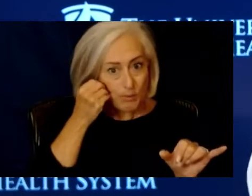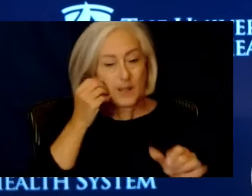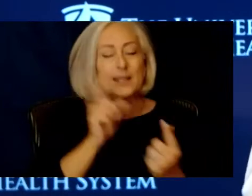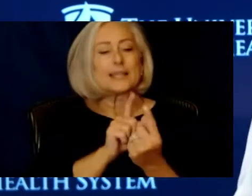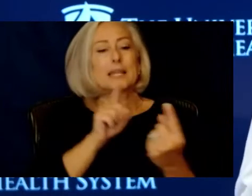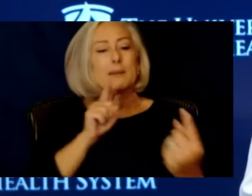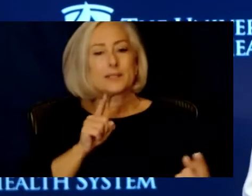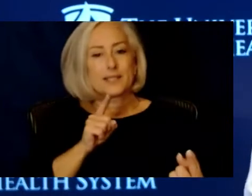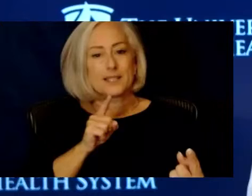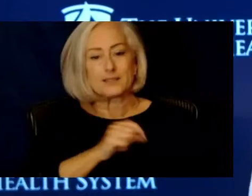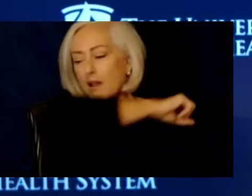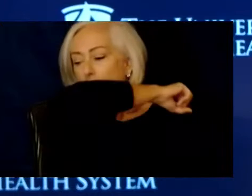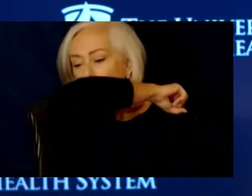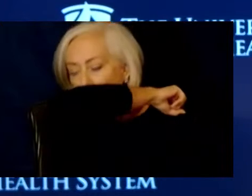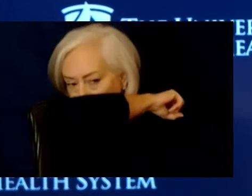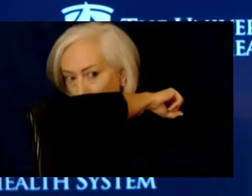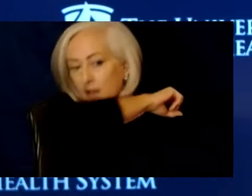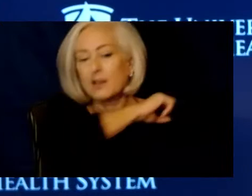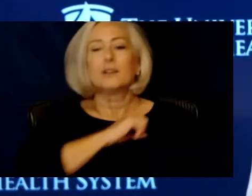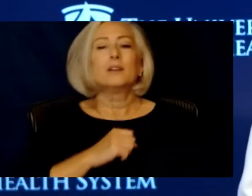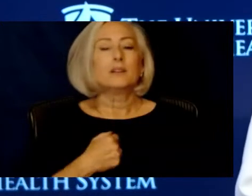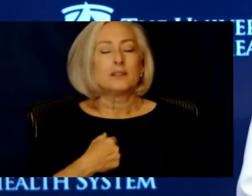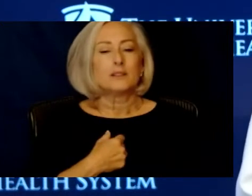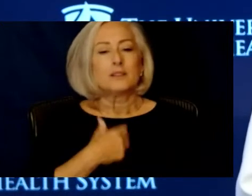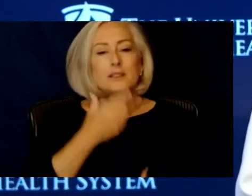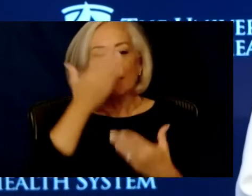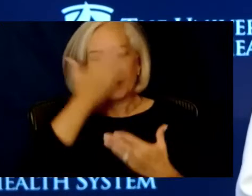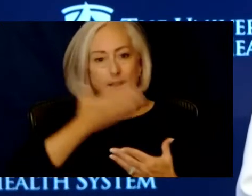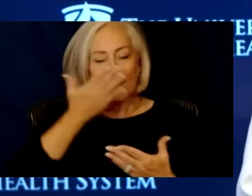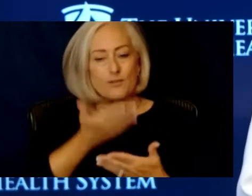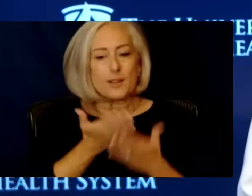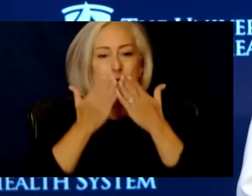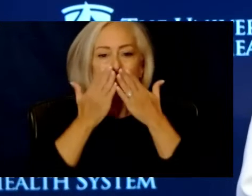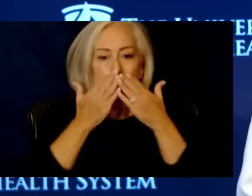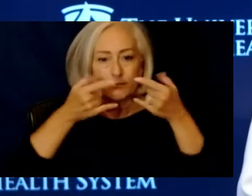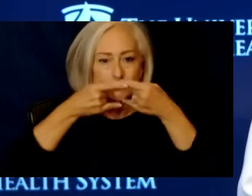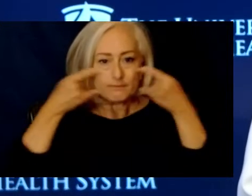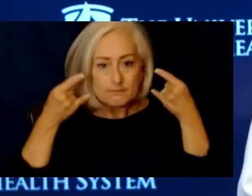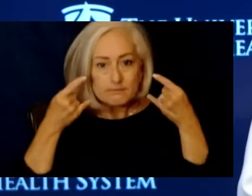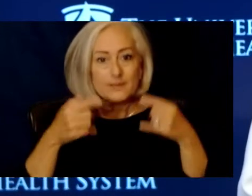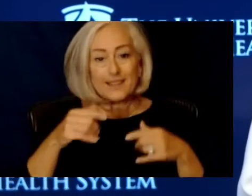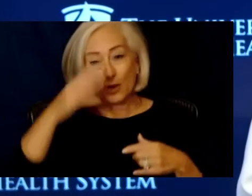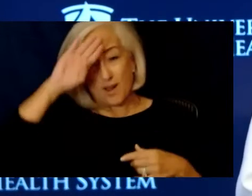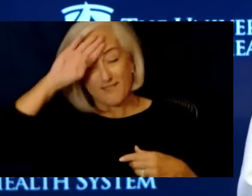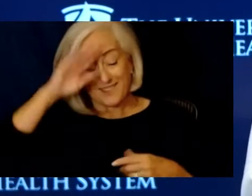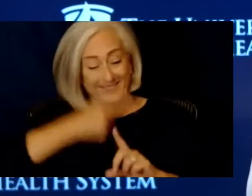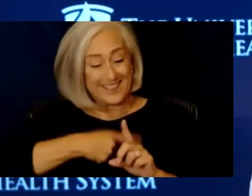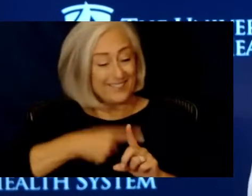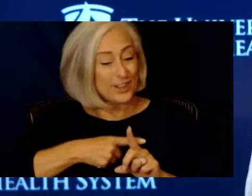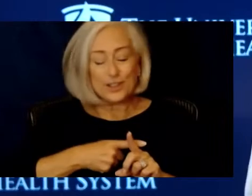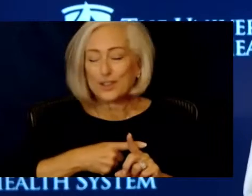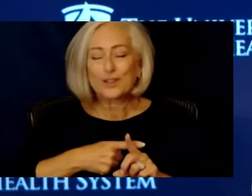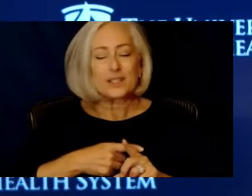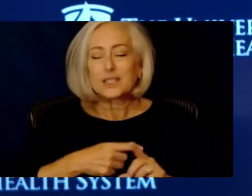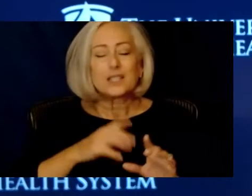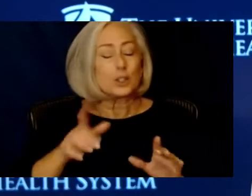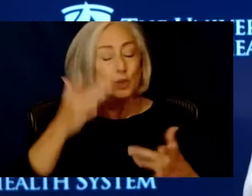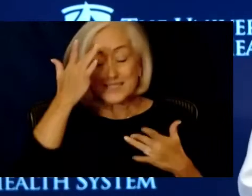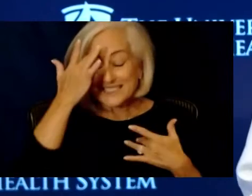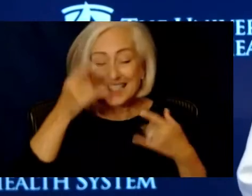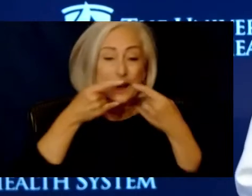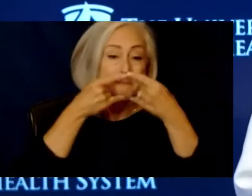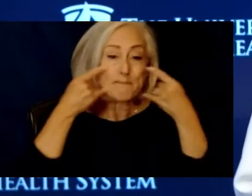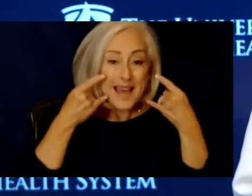arm, or try to cover your face. Don't go out if you have a fever. And if you are sick, put on a mask. And if you want to prevent sickness, wear a